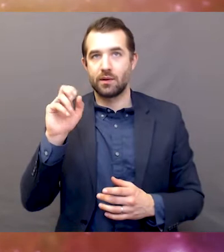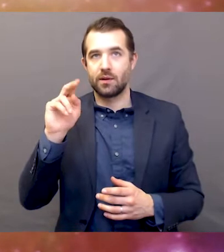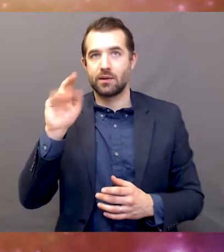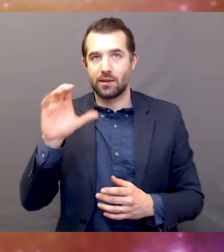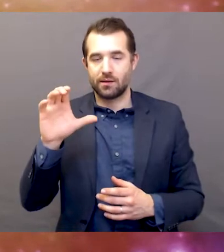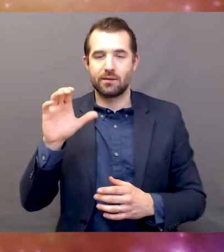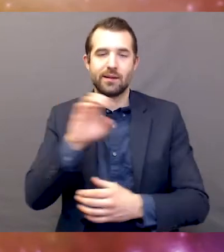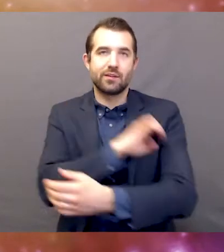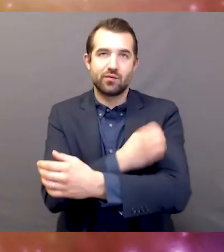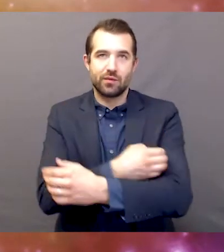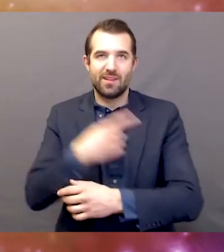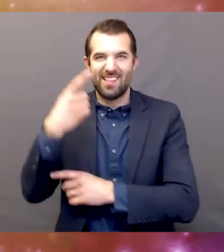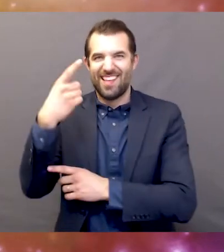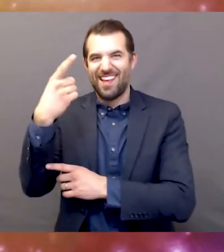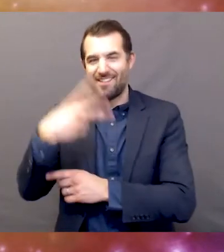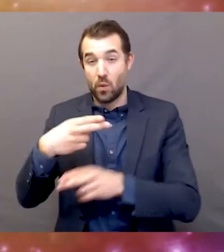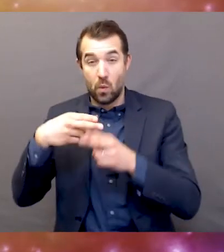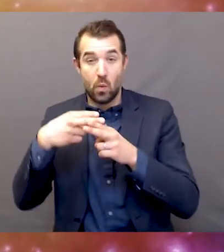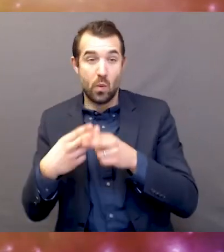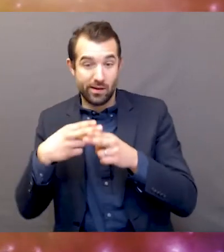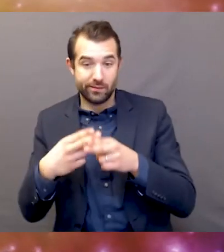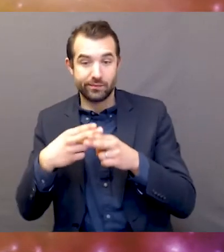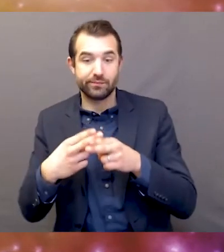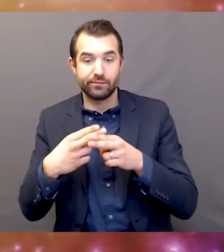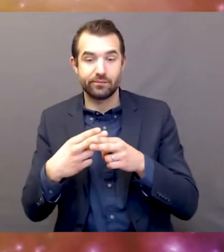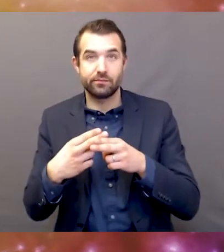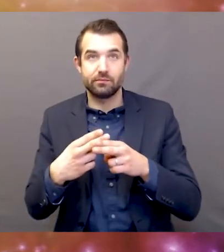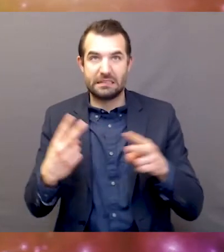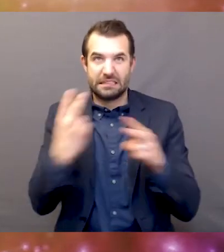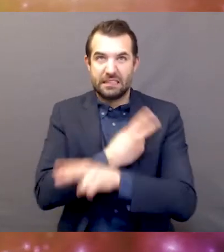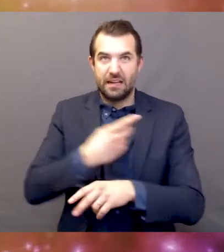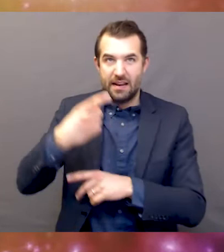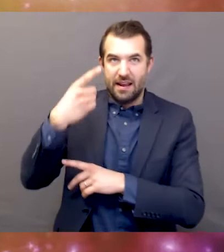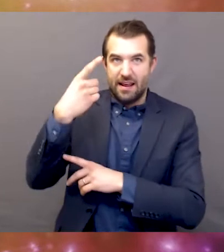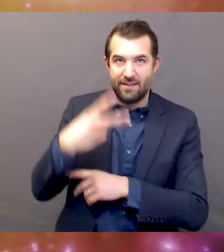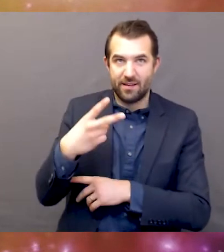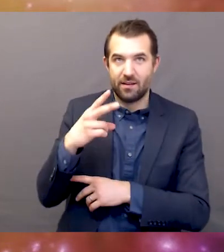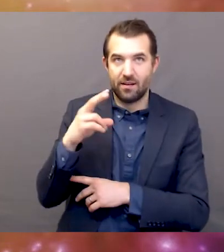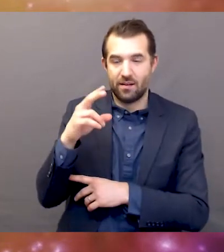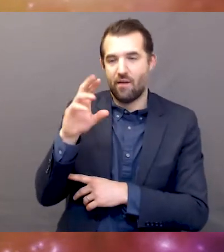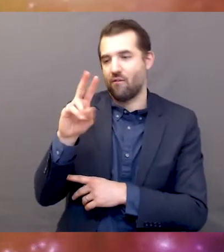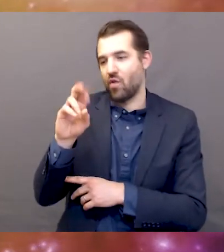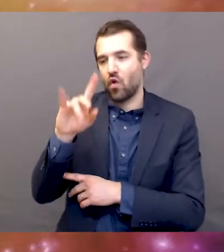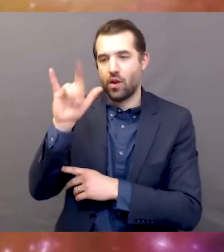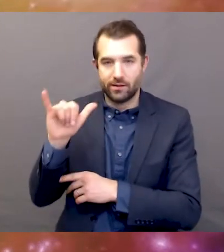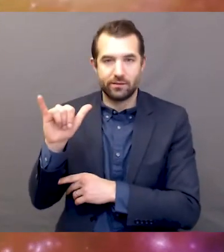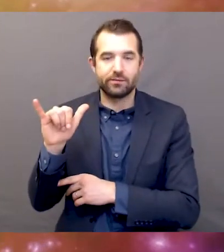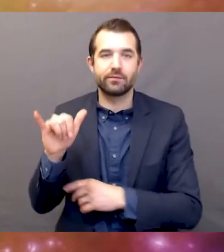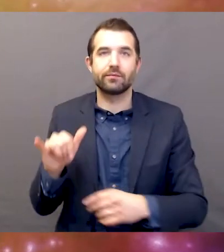squared. So if we could infer the heights and the velocities, we could get an indirect measure of